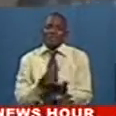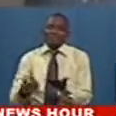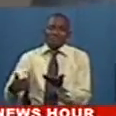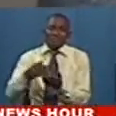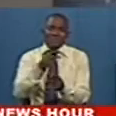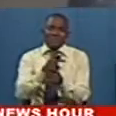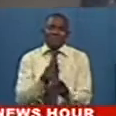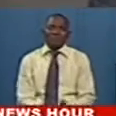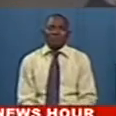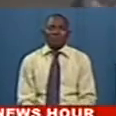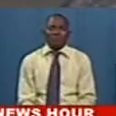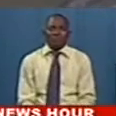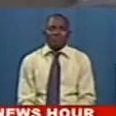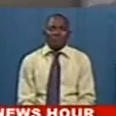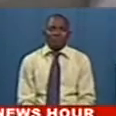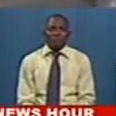Noguchi.